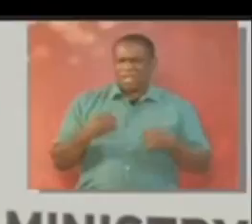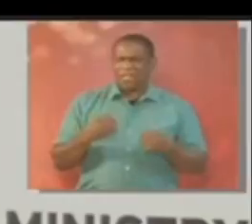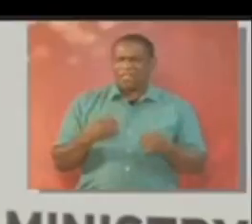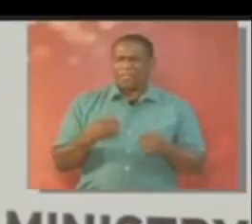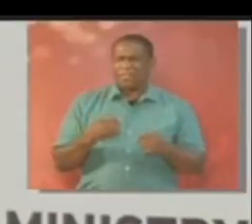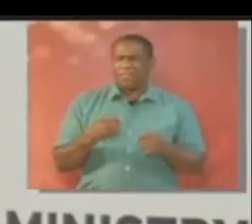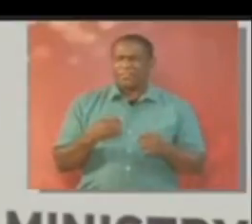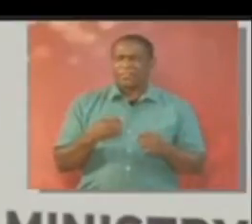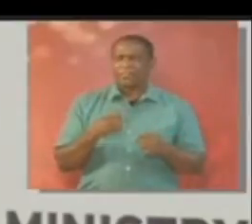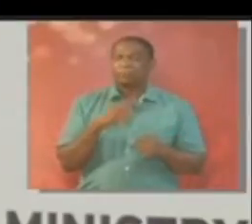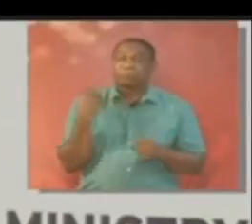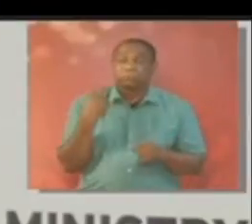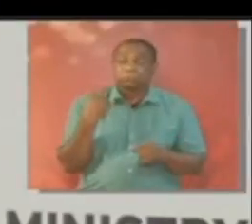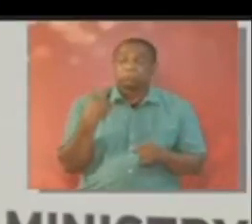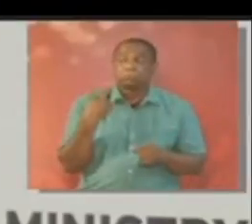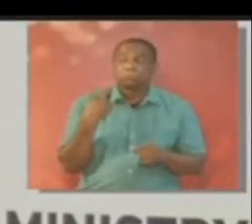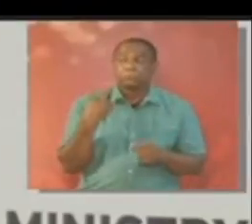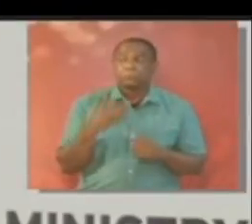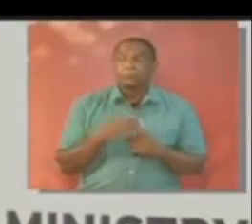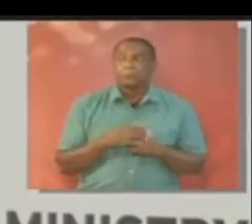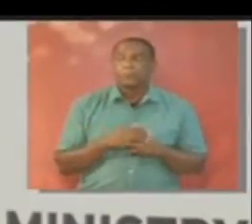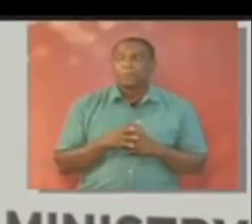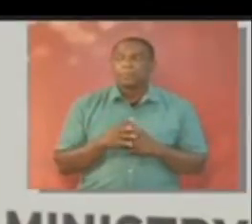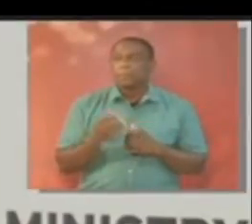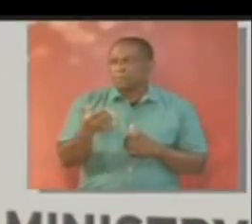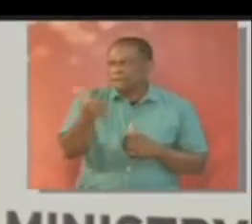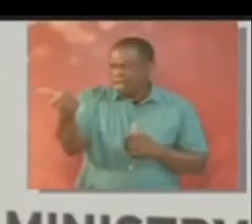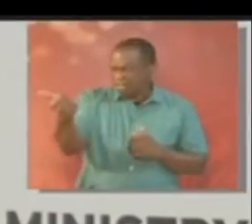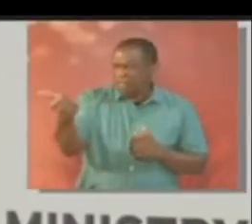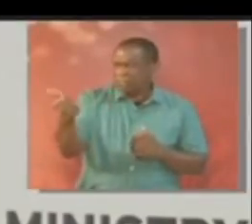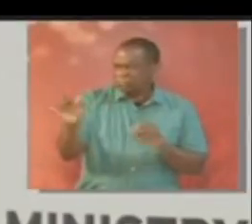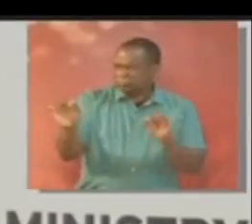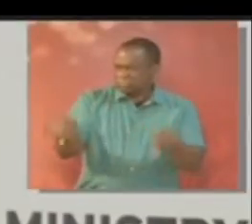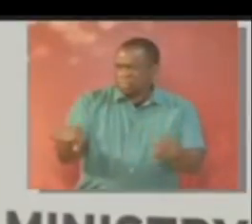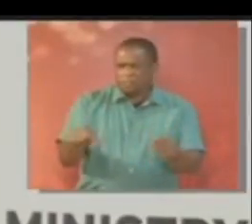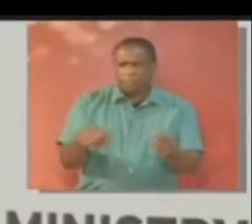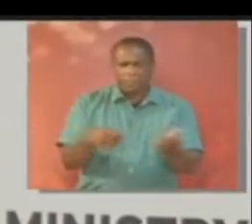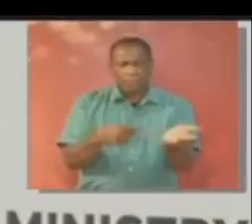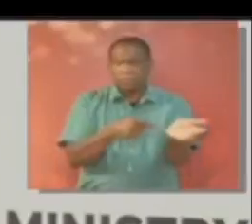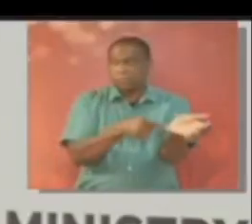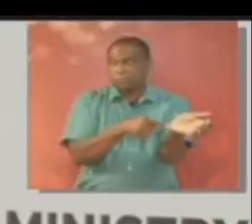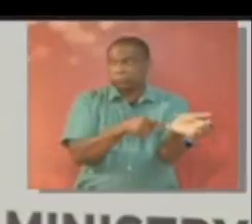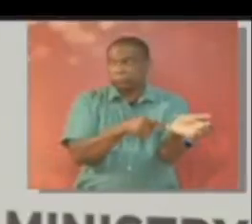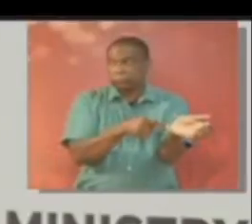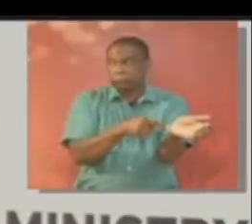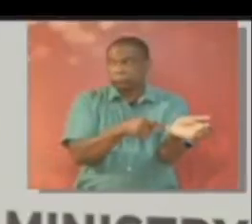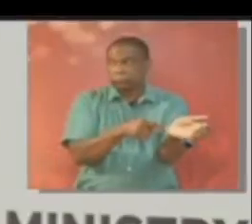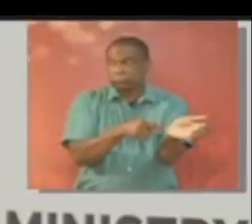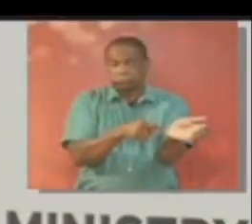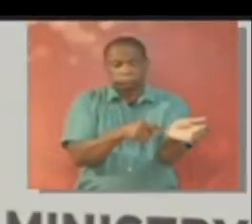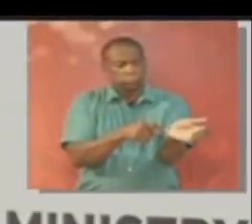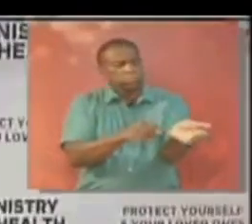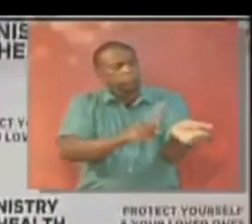use of the interior side of your wrist as an alternate site if persons wish to do so.